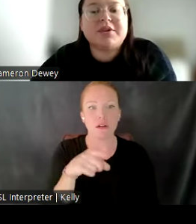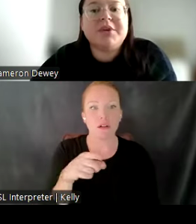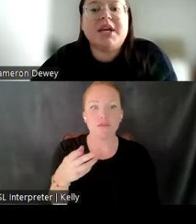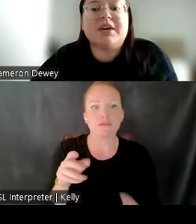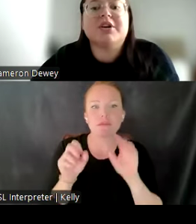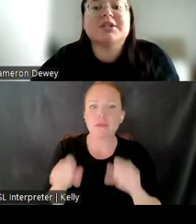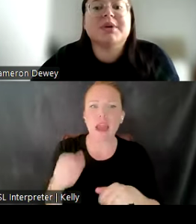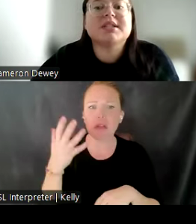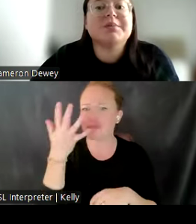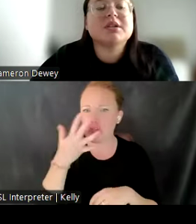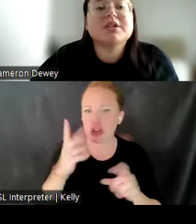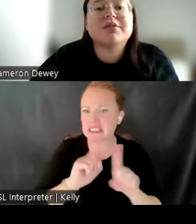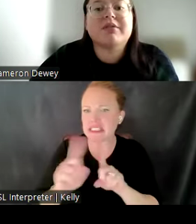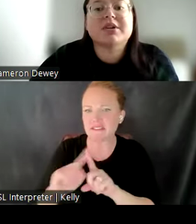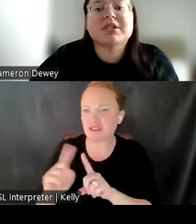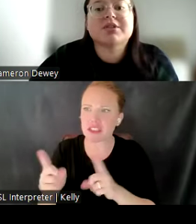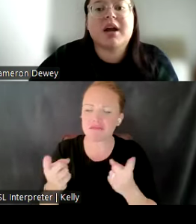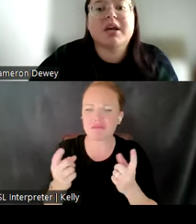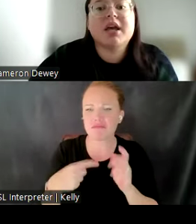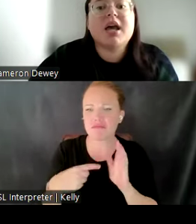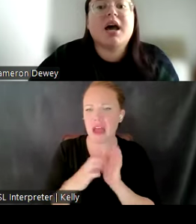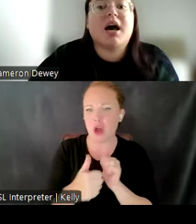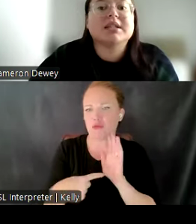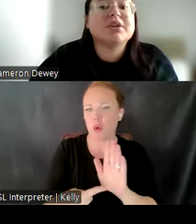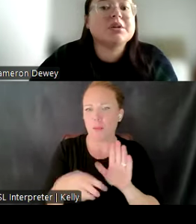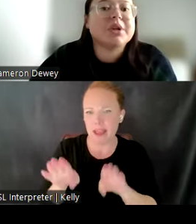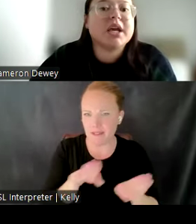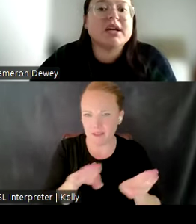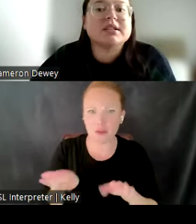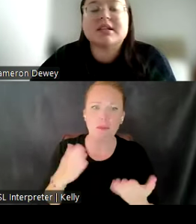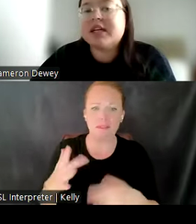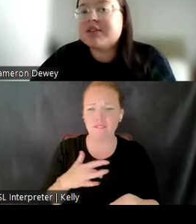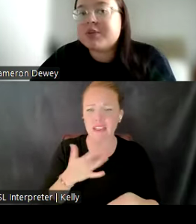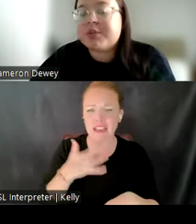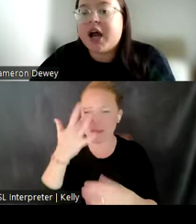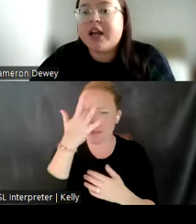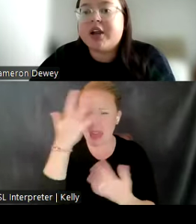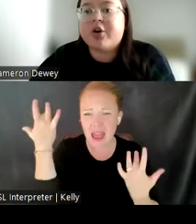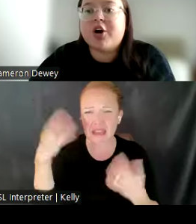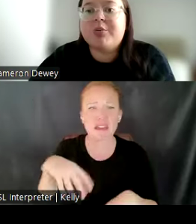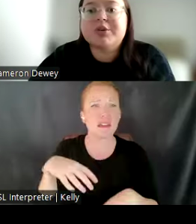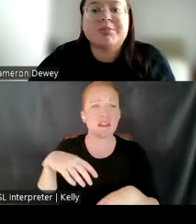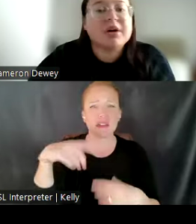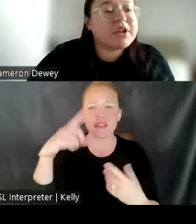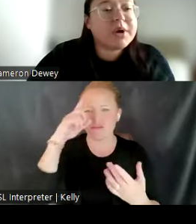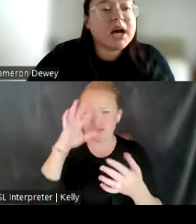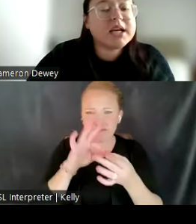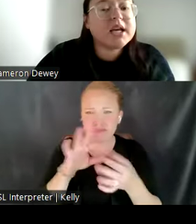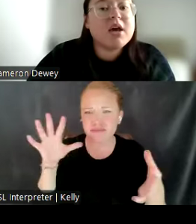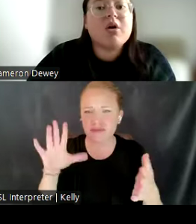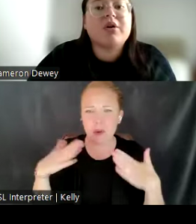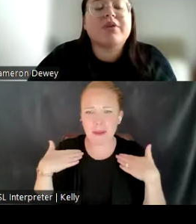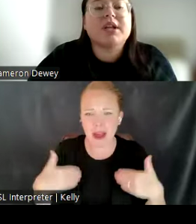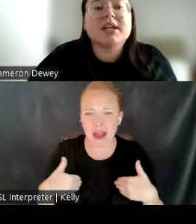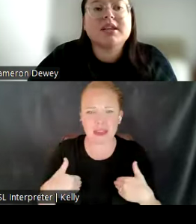of different behaviors, but typically survivors describe it as feeling blank, disconnected from the body, or almost above their